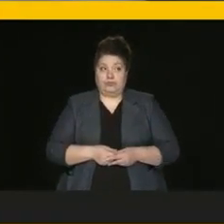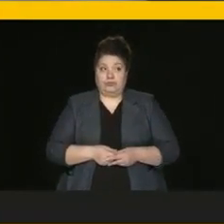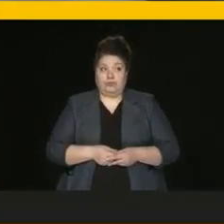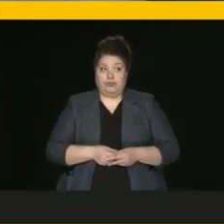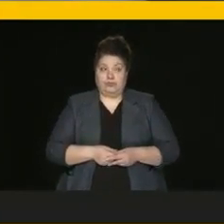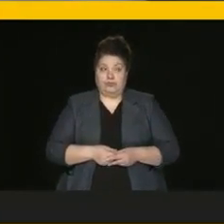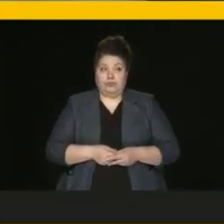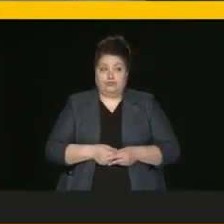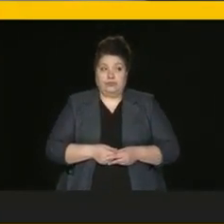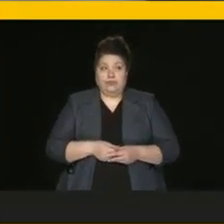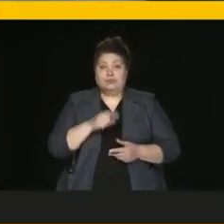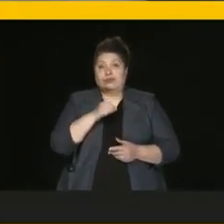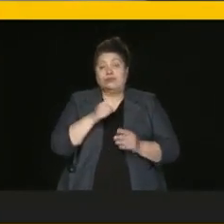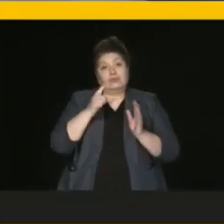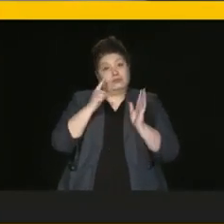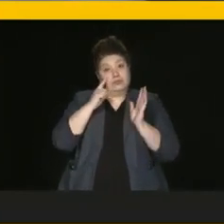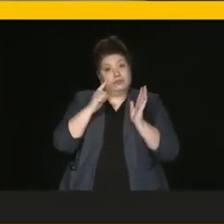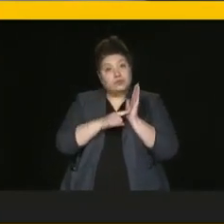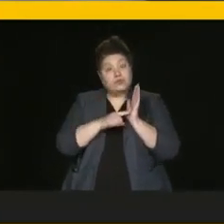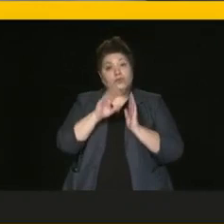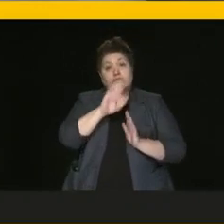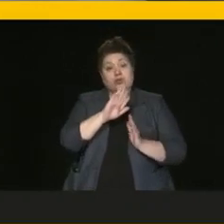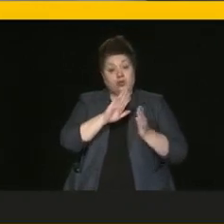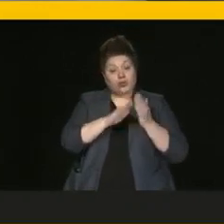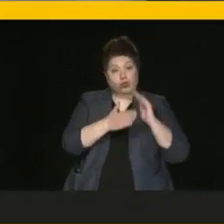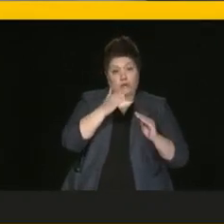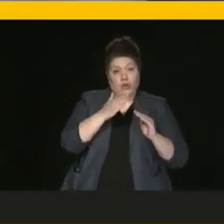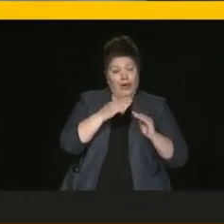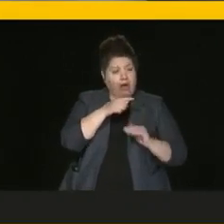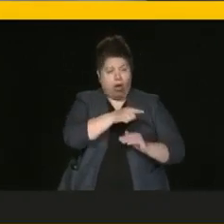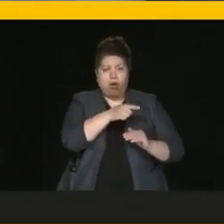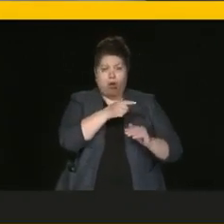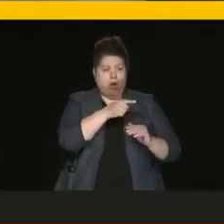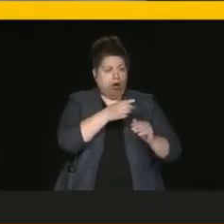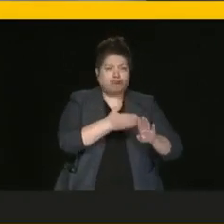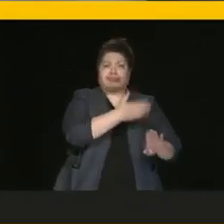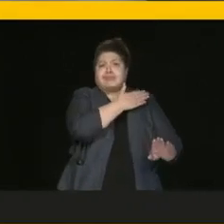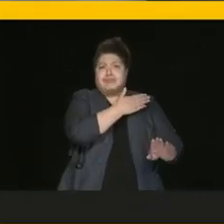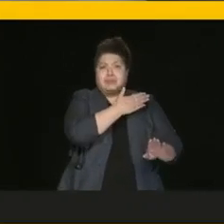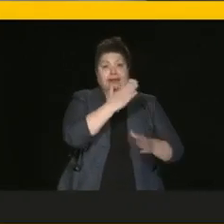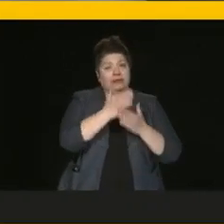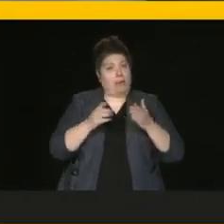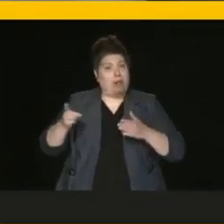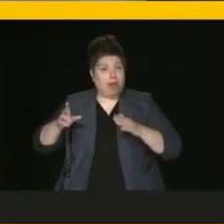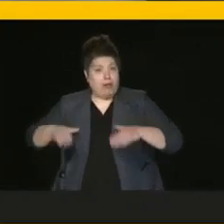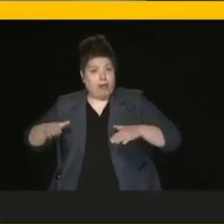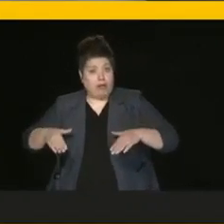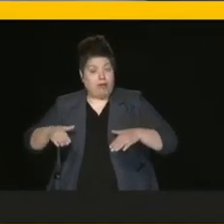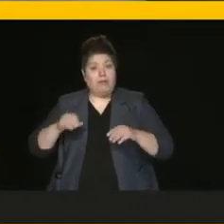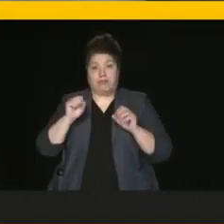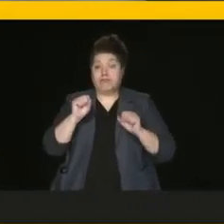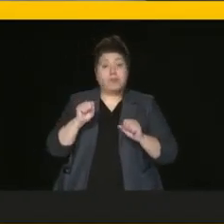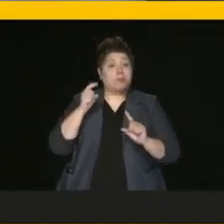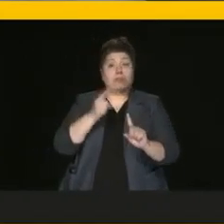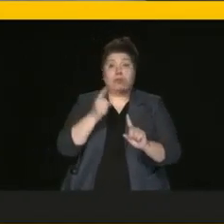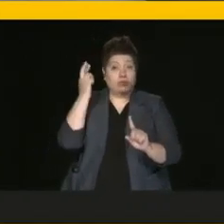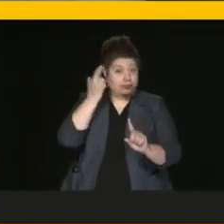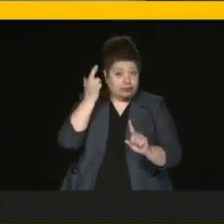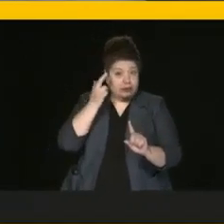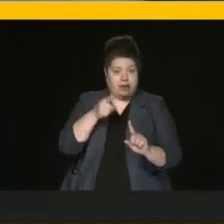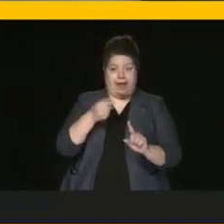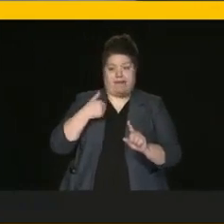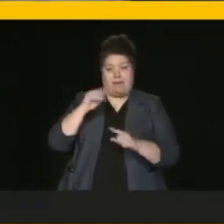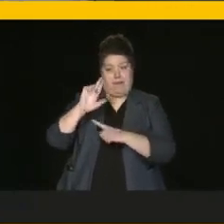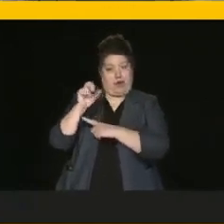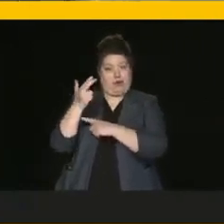community spread can be due to matters such as the timing of March break, and the different public health